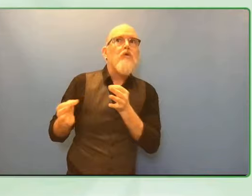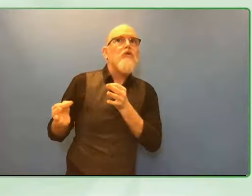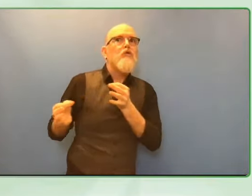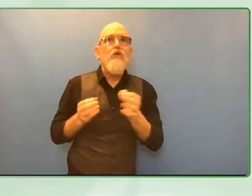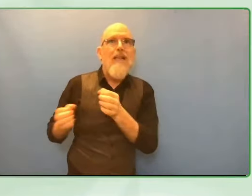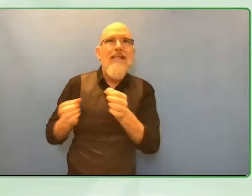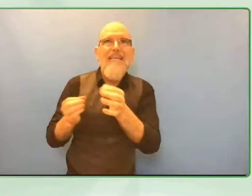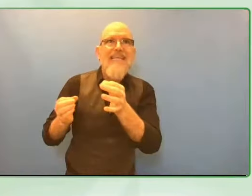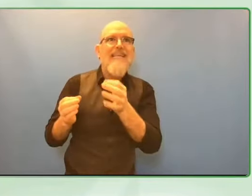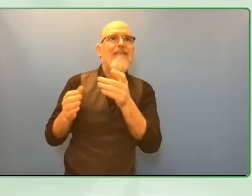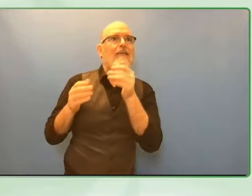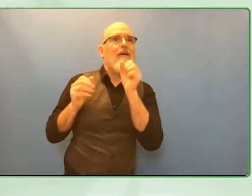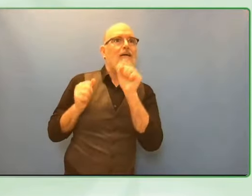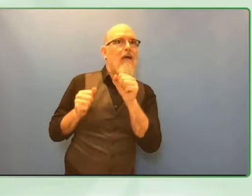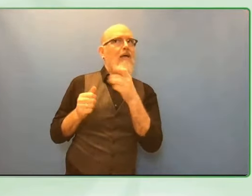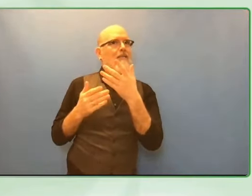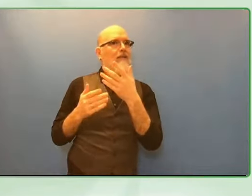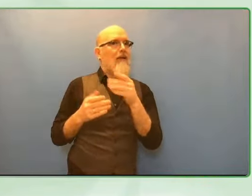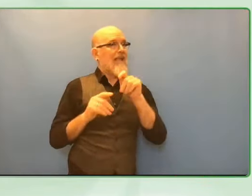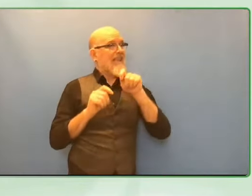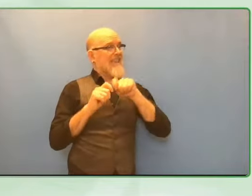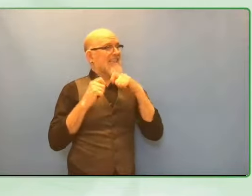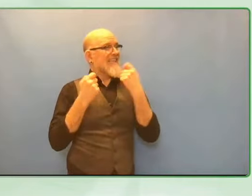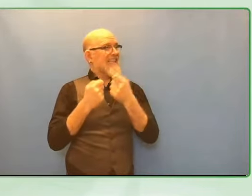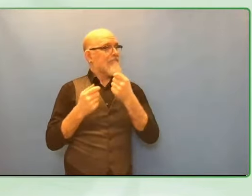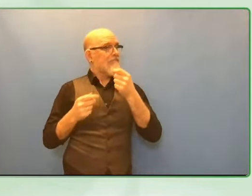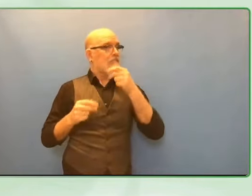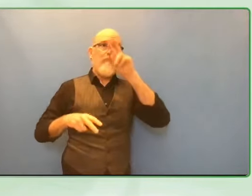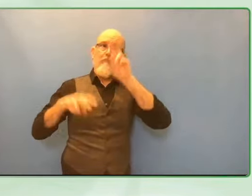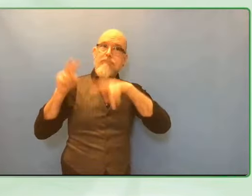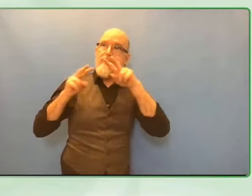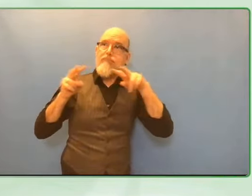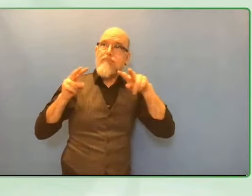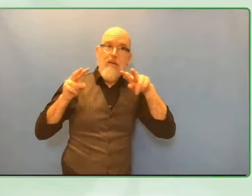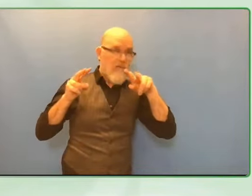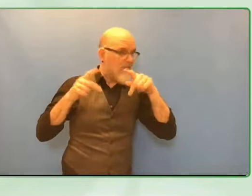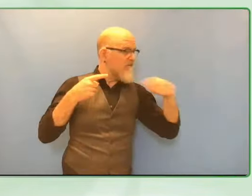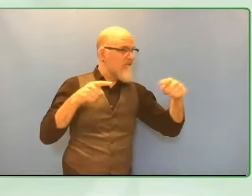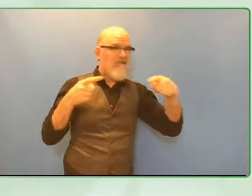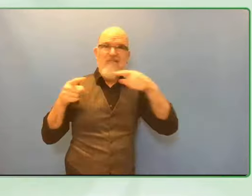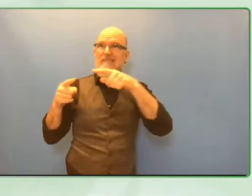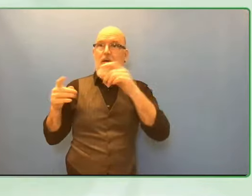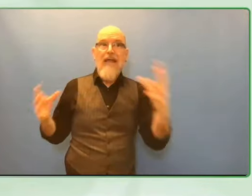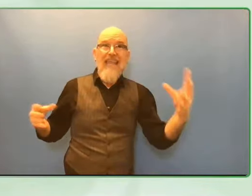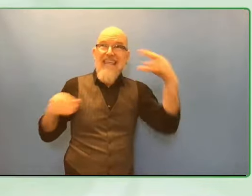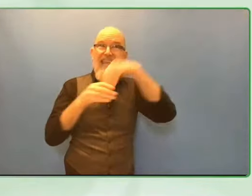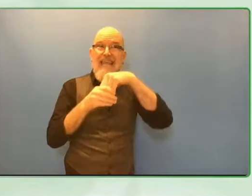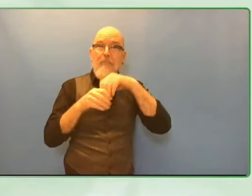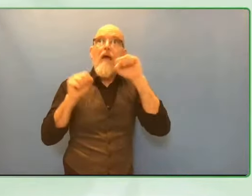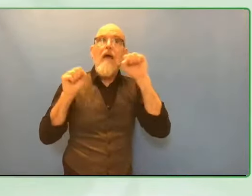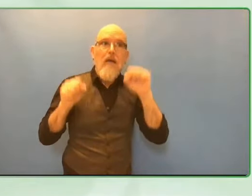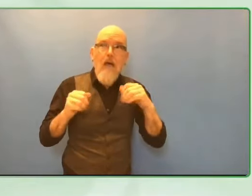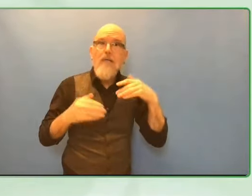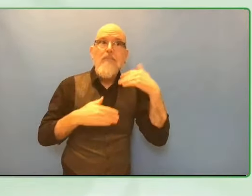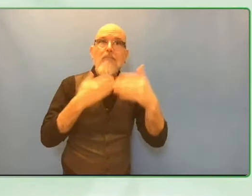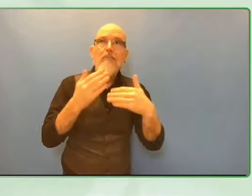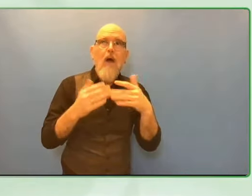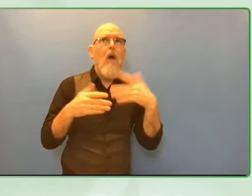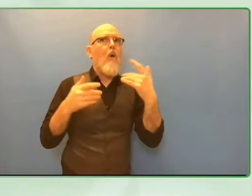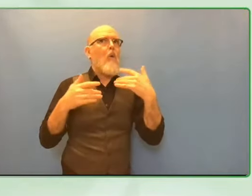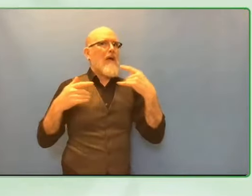also proven, they are better equipped to actually meet those challenges. So also thinking about,